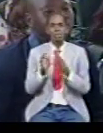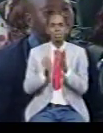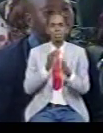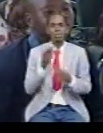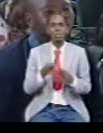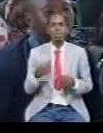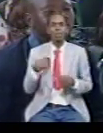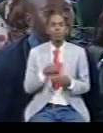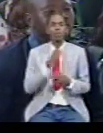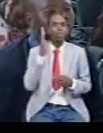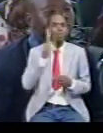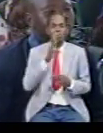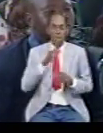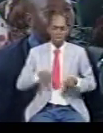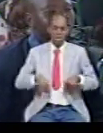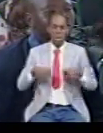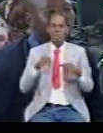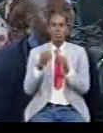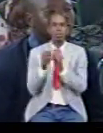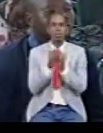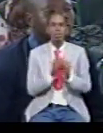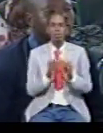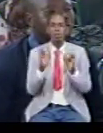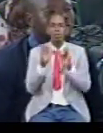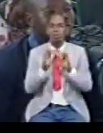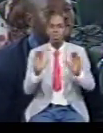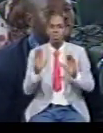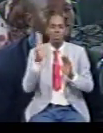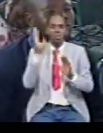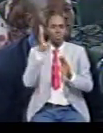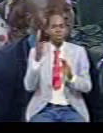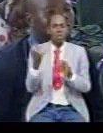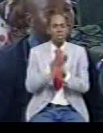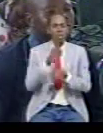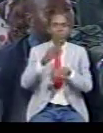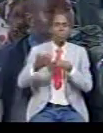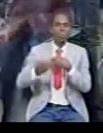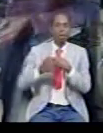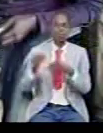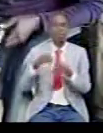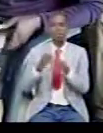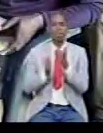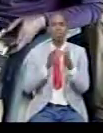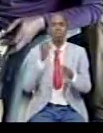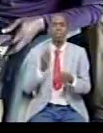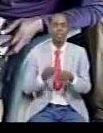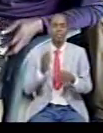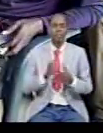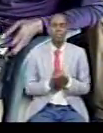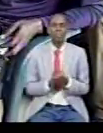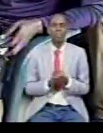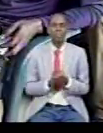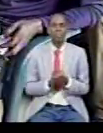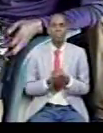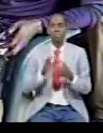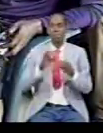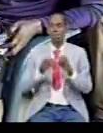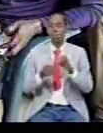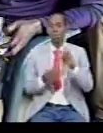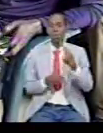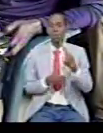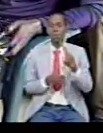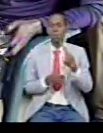together, nothing will drive you back in Jesus' name. Number